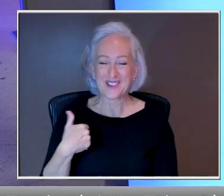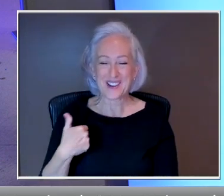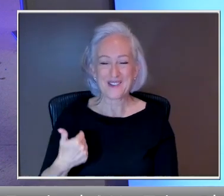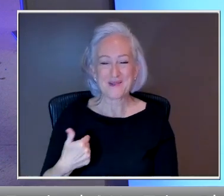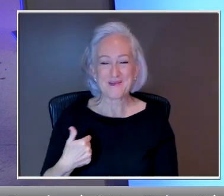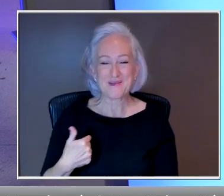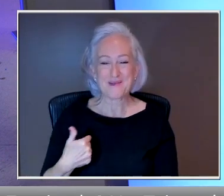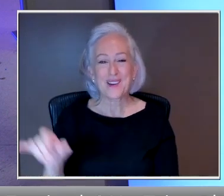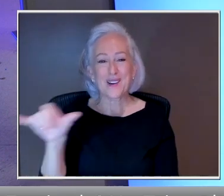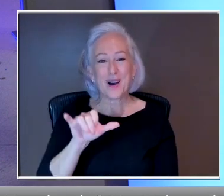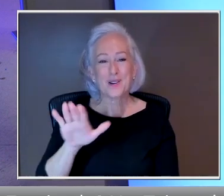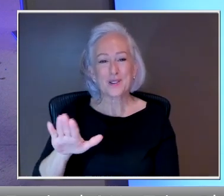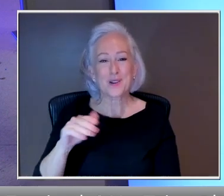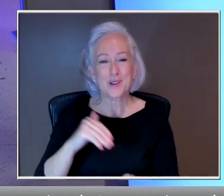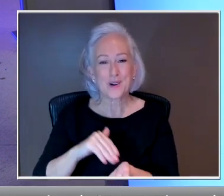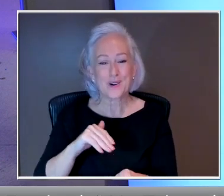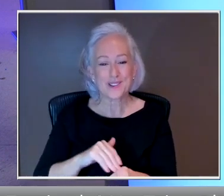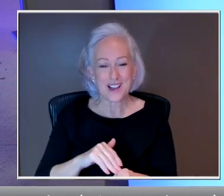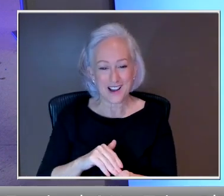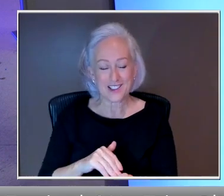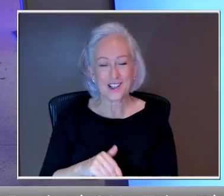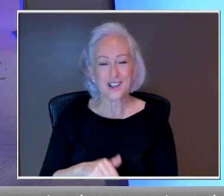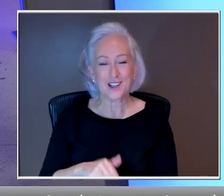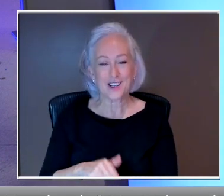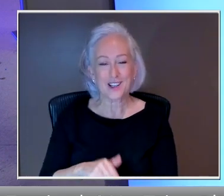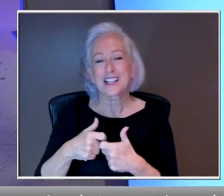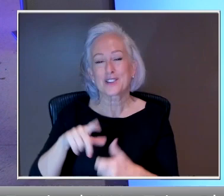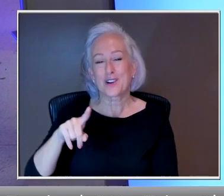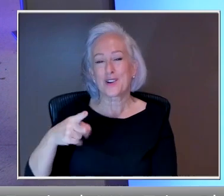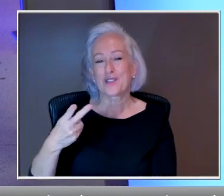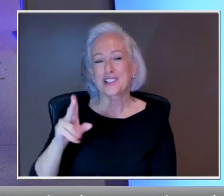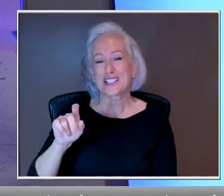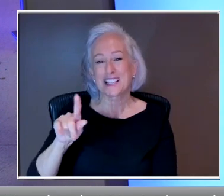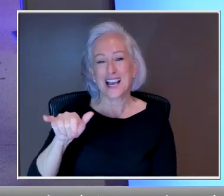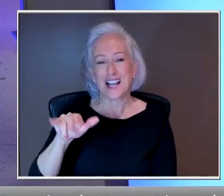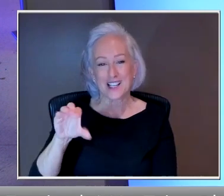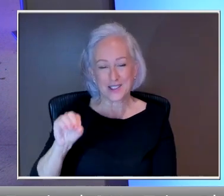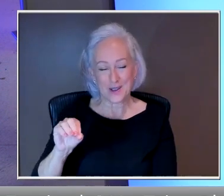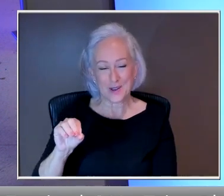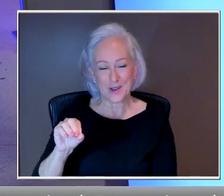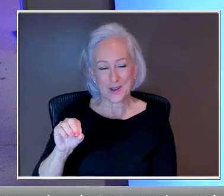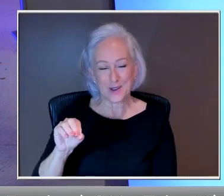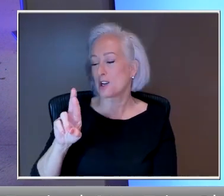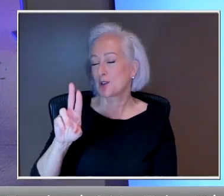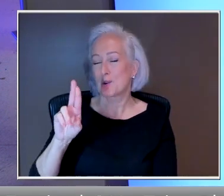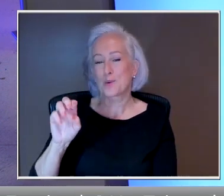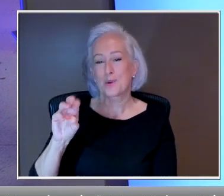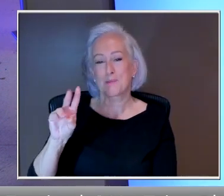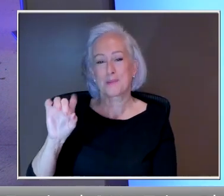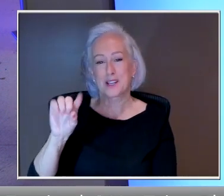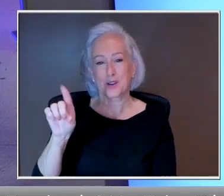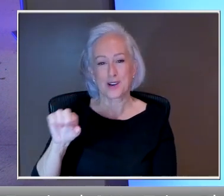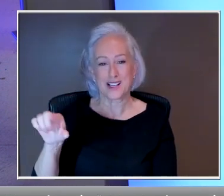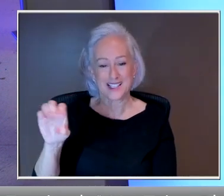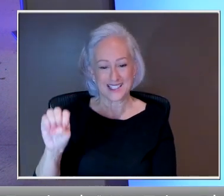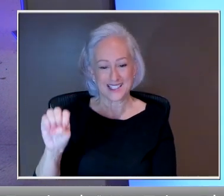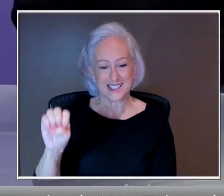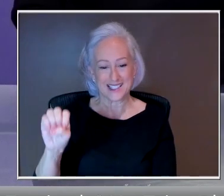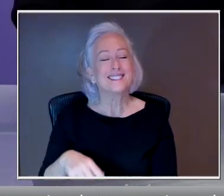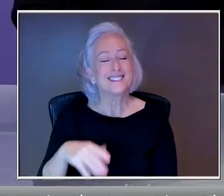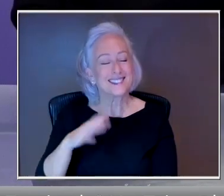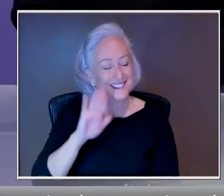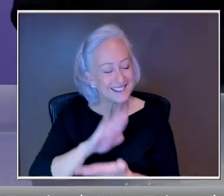your doctor, electrophysiologist and cardiologist, Dr. Rigoberto Ramirez. It's so great to have you both here side